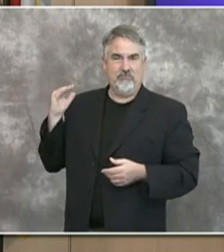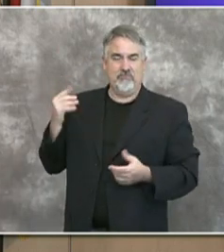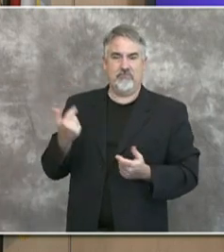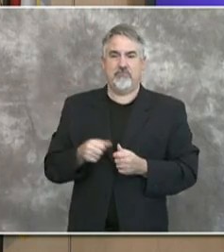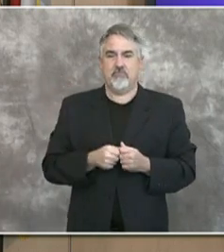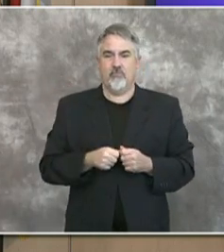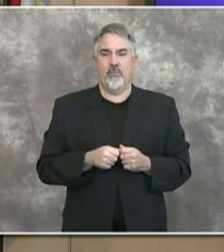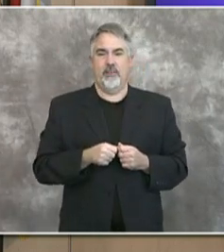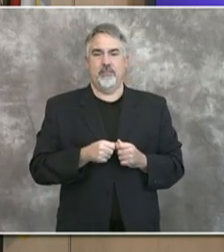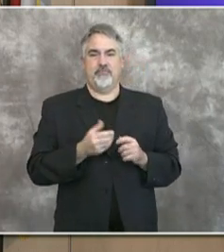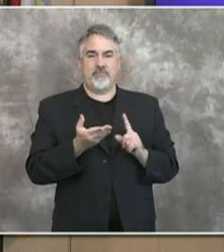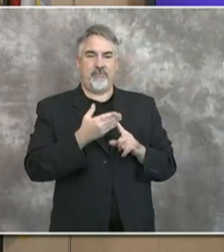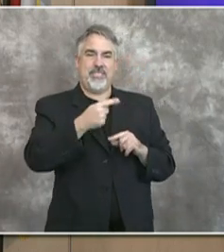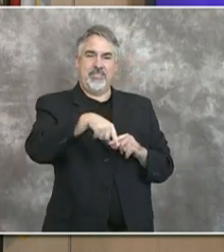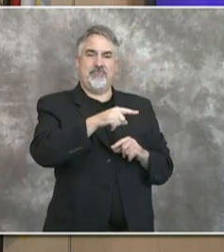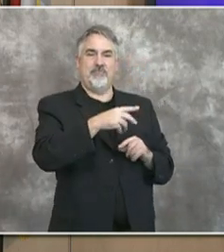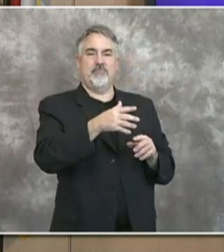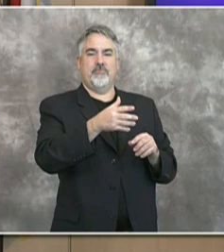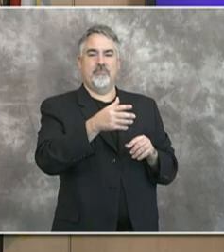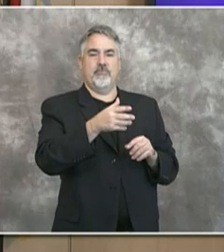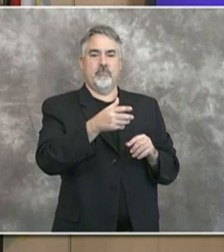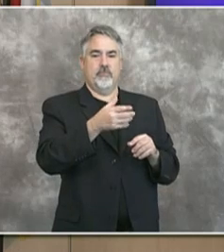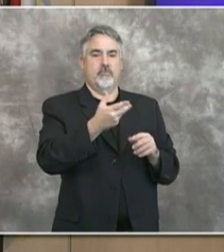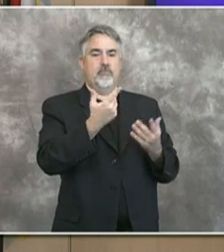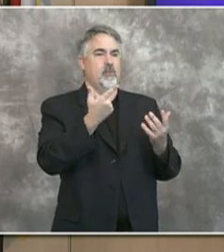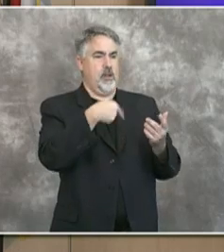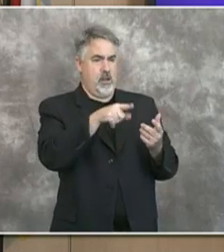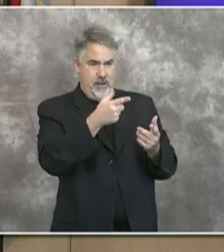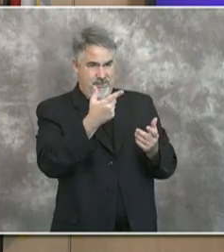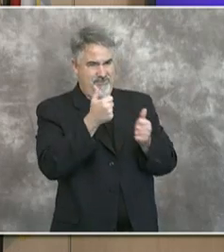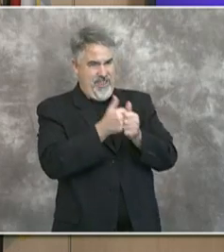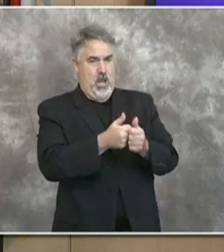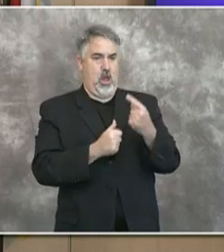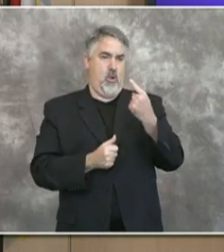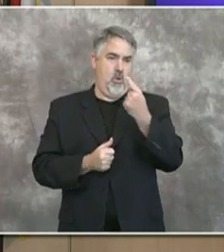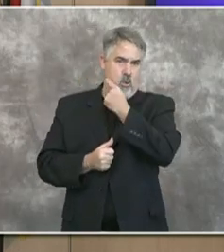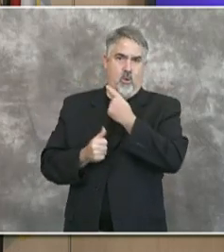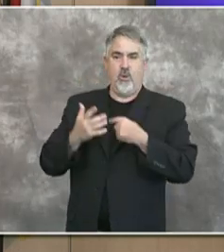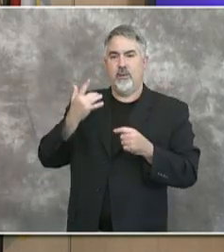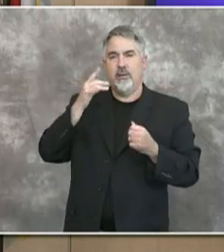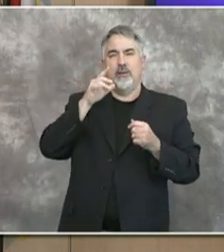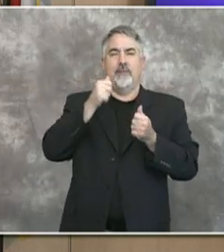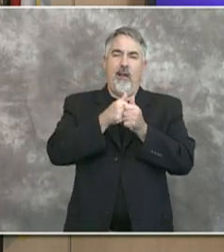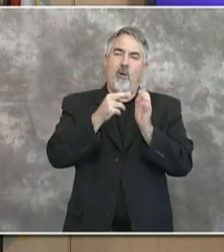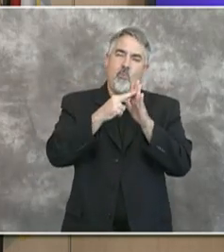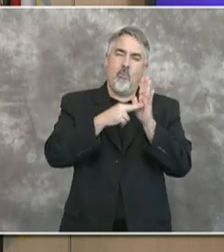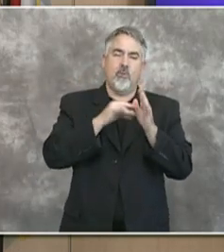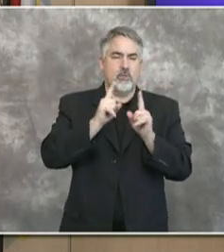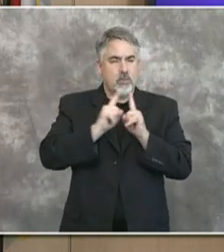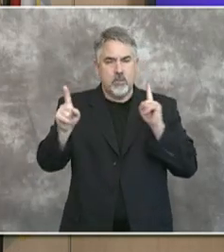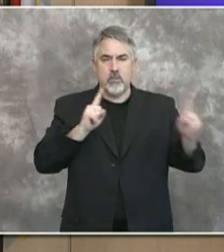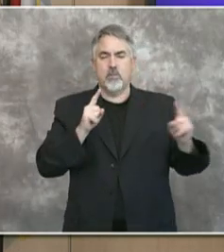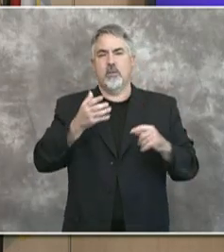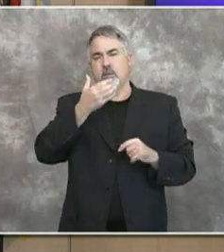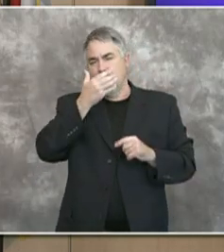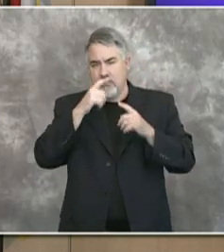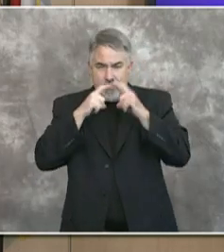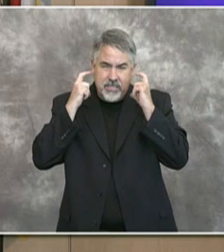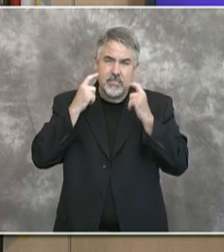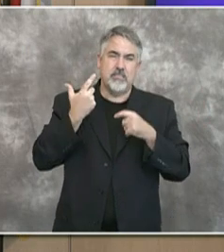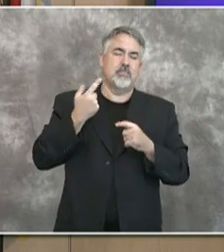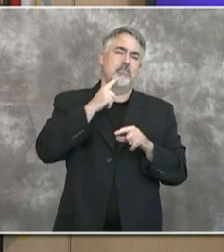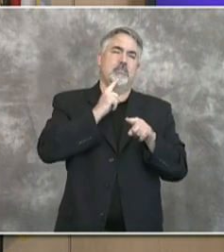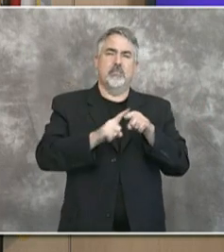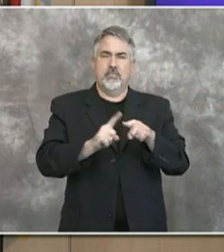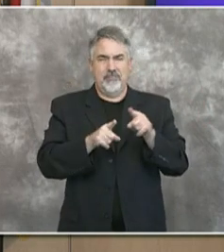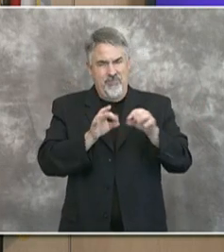Mexican authorities to adopt similar parameters in physical distancing and NPIs to match those of our region, in joining our county